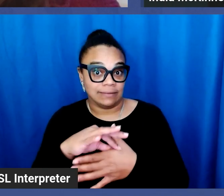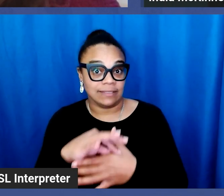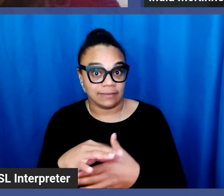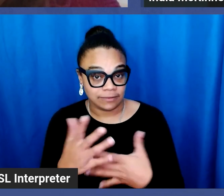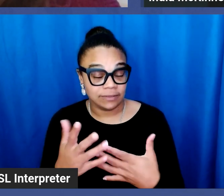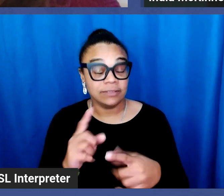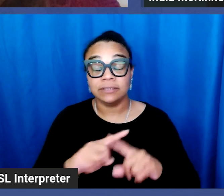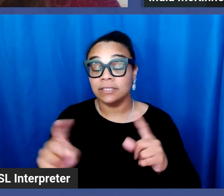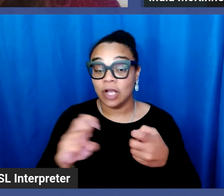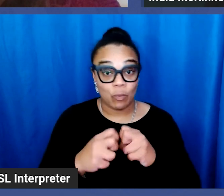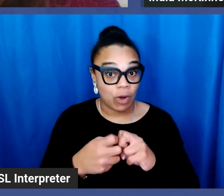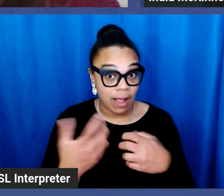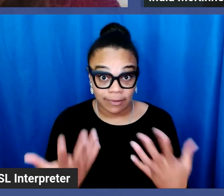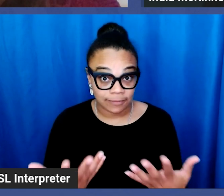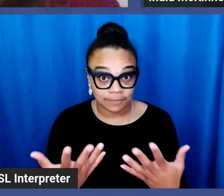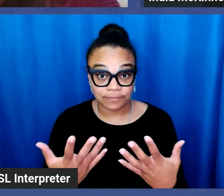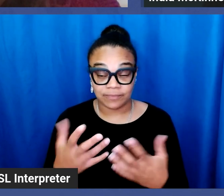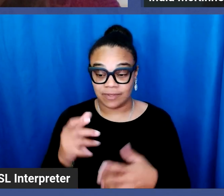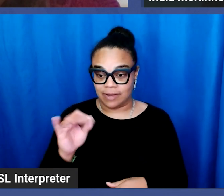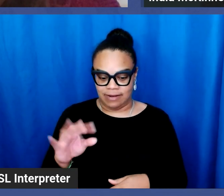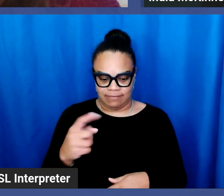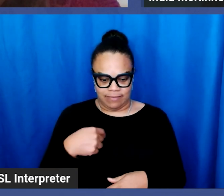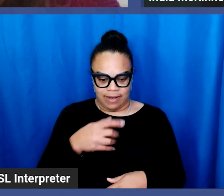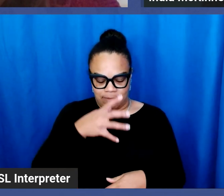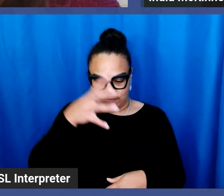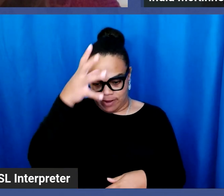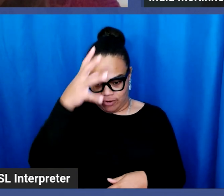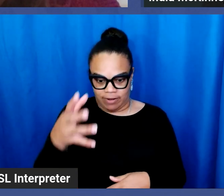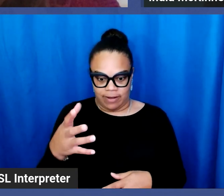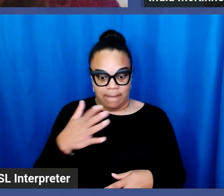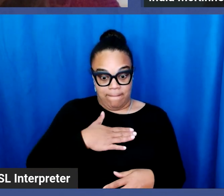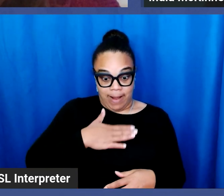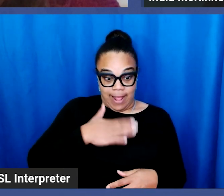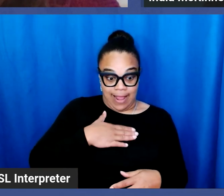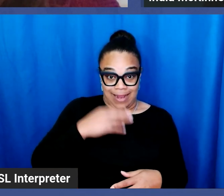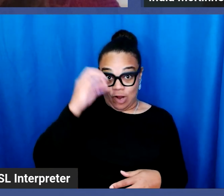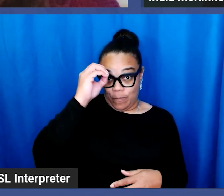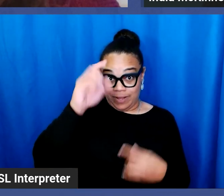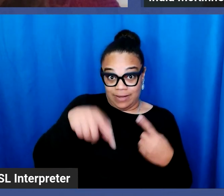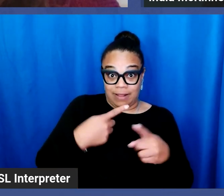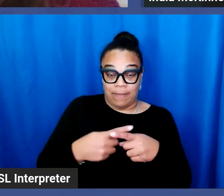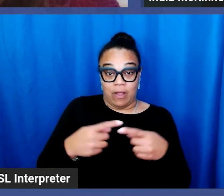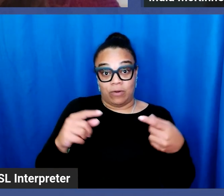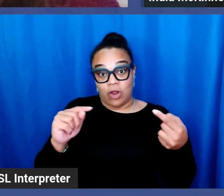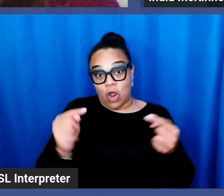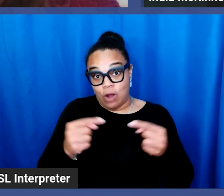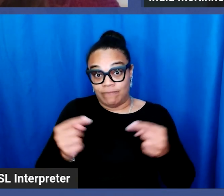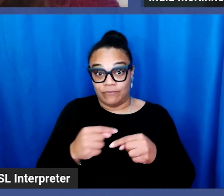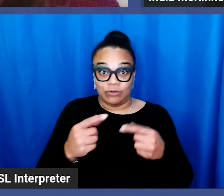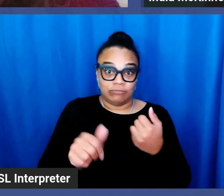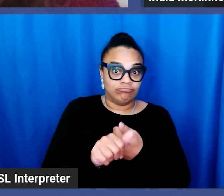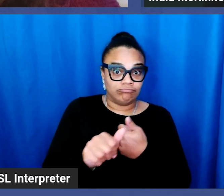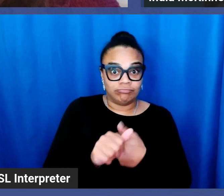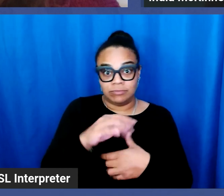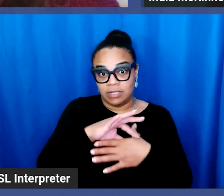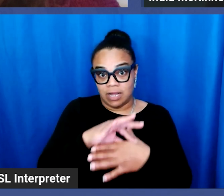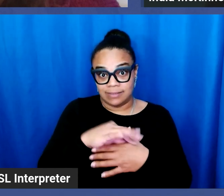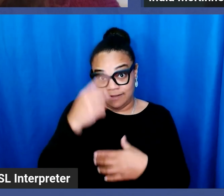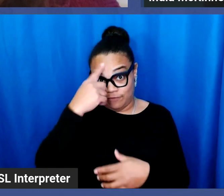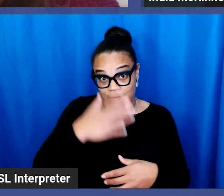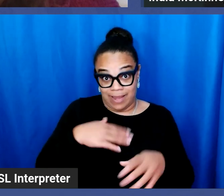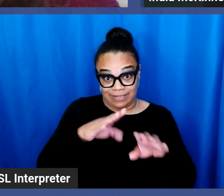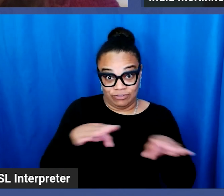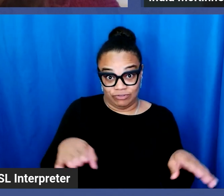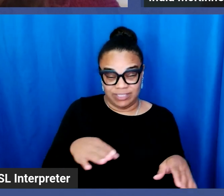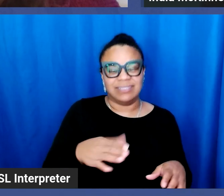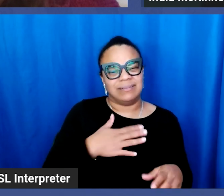is, as a parent, how I would define harmful content for my children, who are very tiny, is not